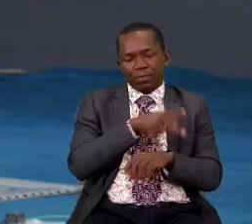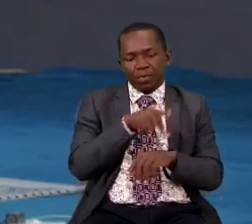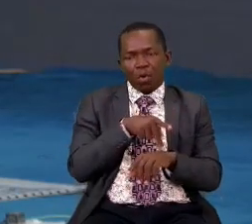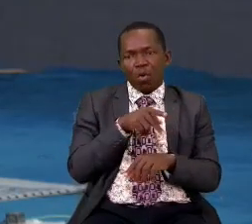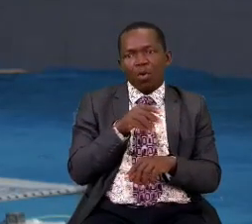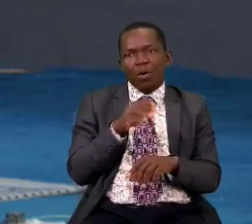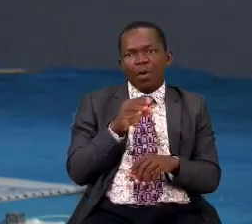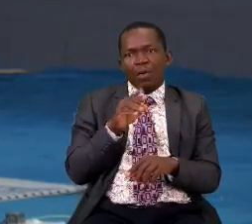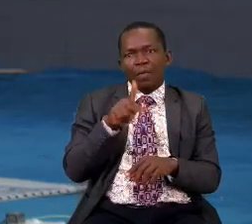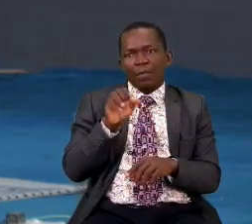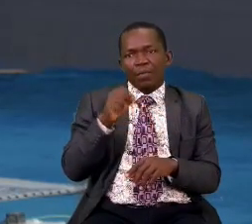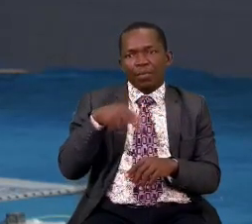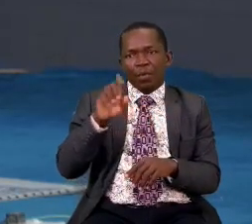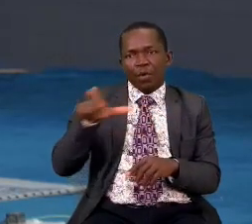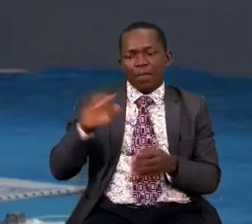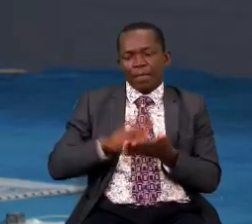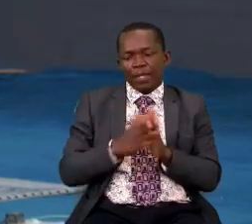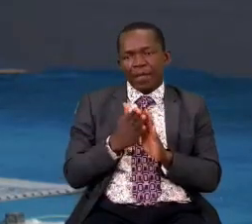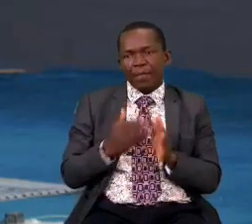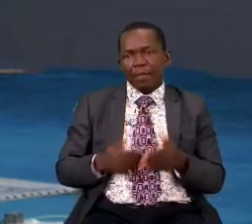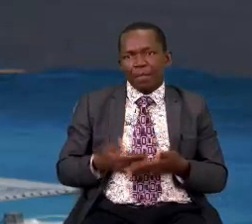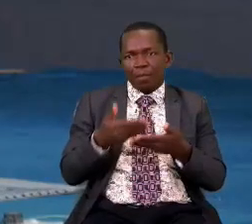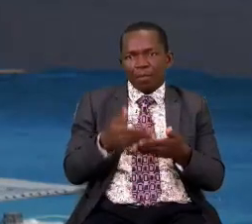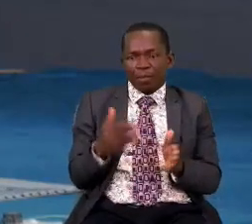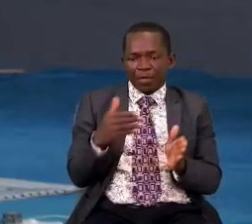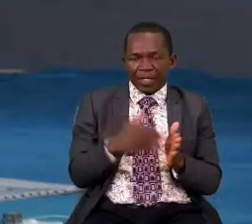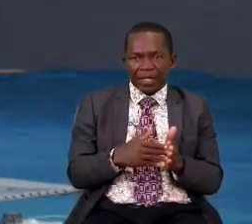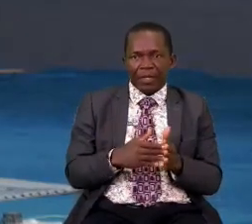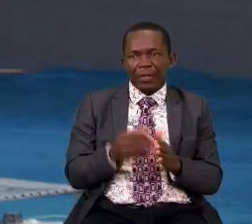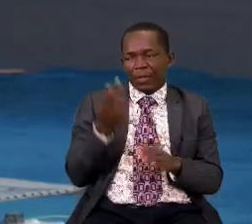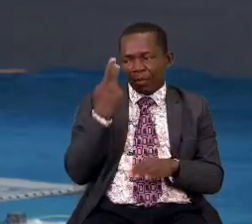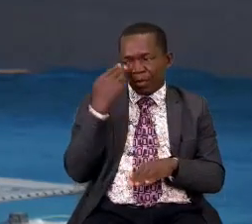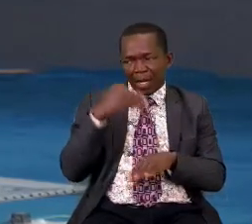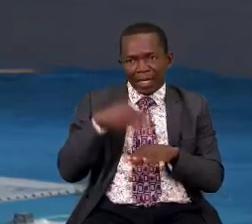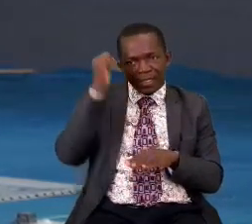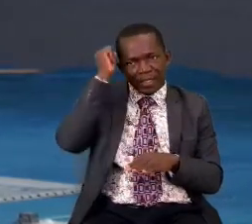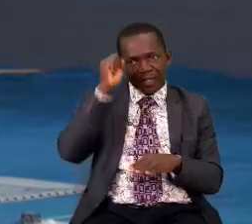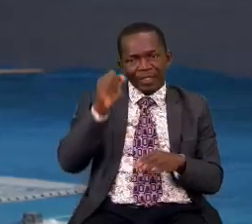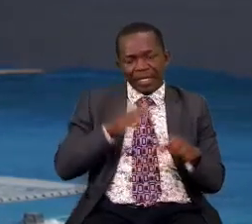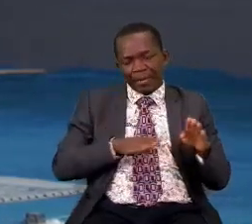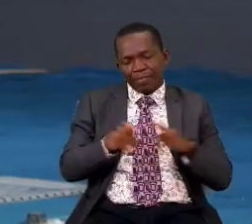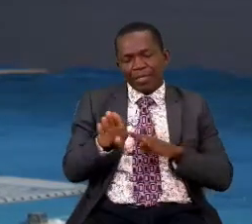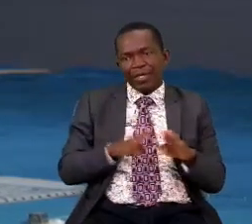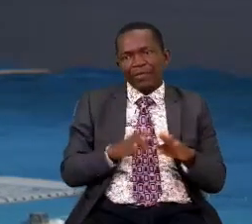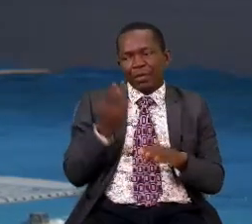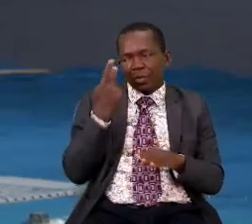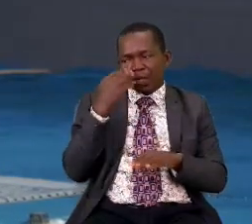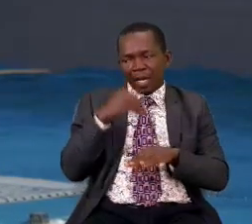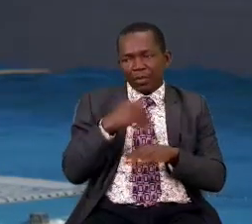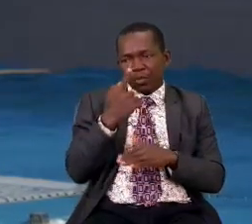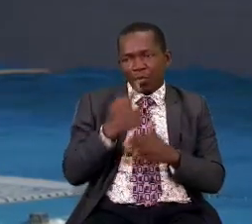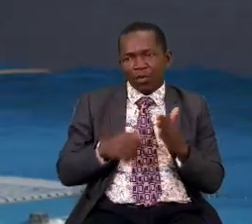Christ himself ordained for him for six and he trembling an